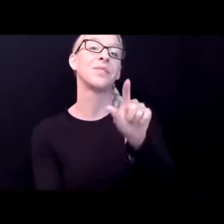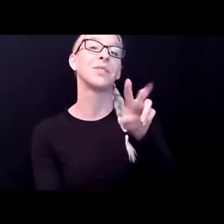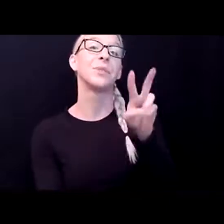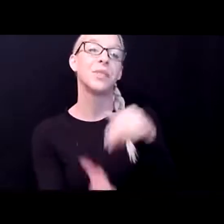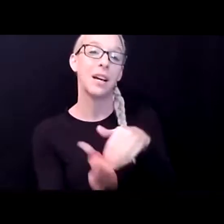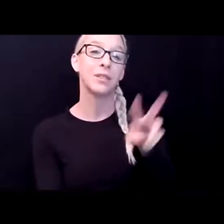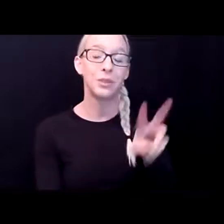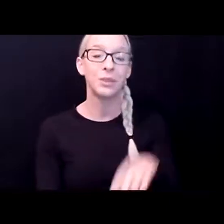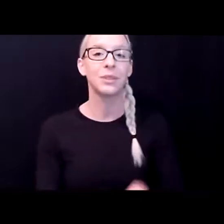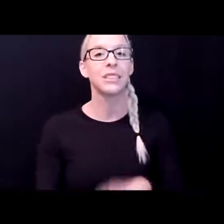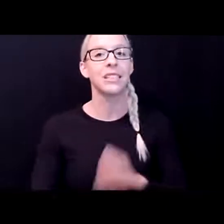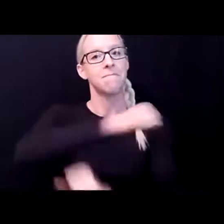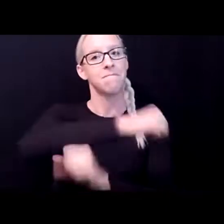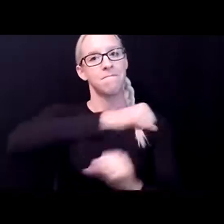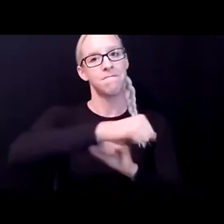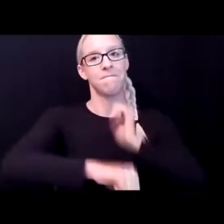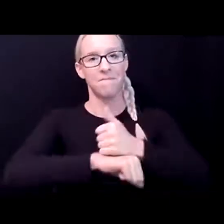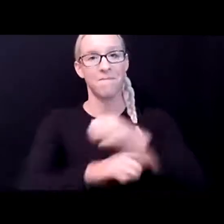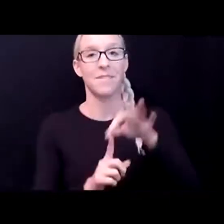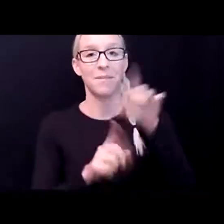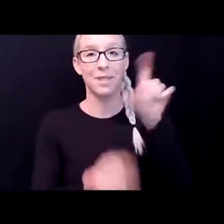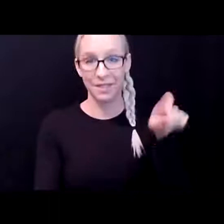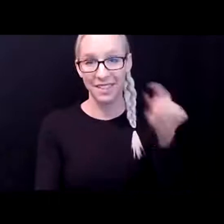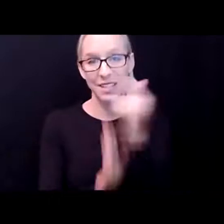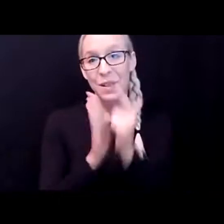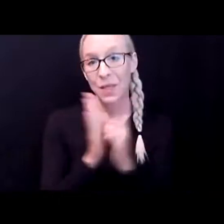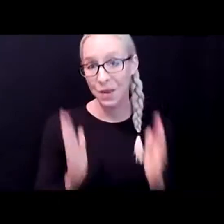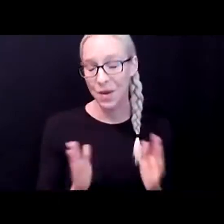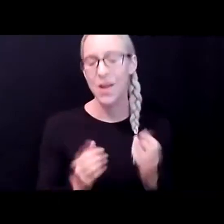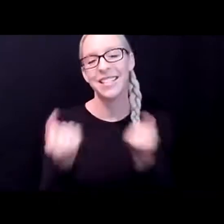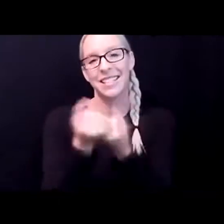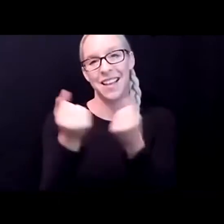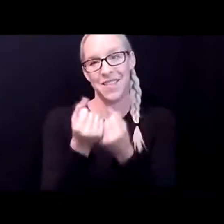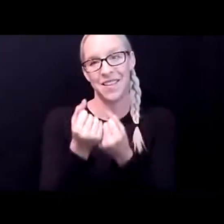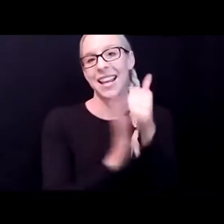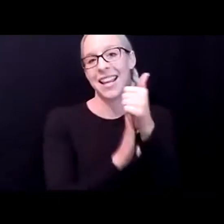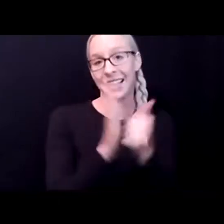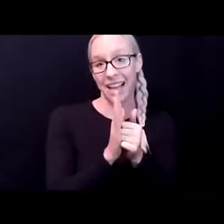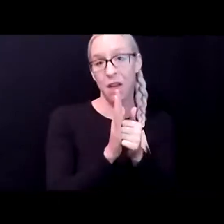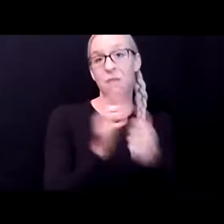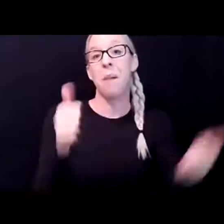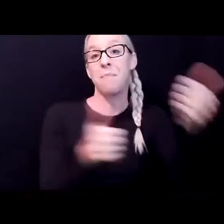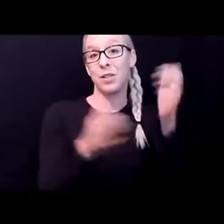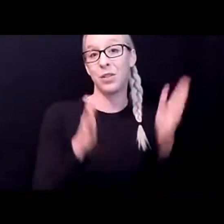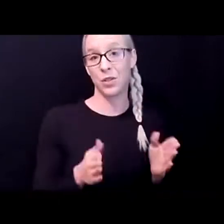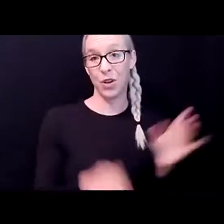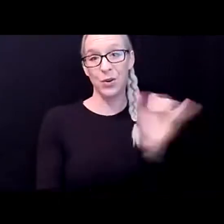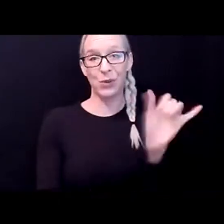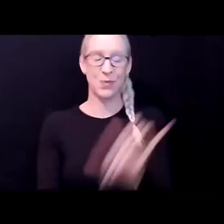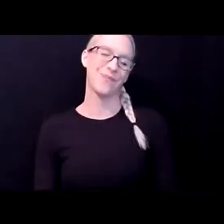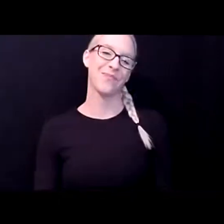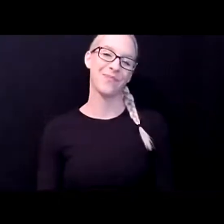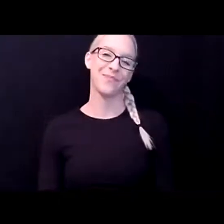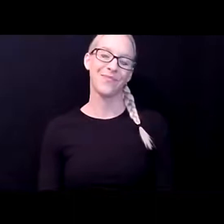firm Special Needs Lawyer. He's also an advocate and an account administrator for an ABLE account as well. So